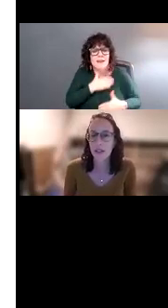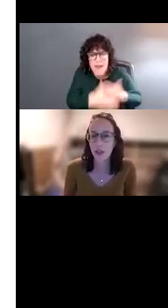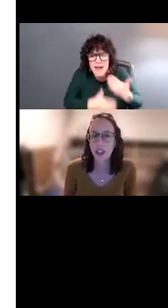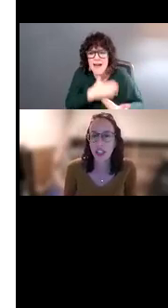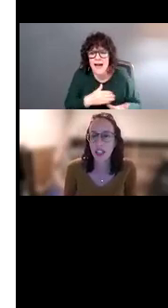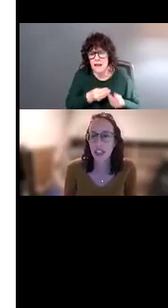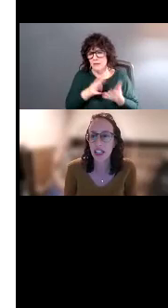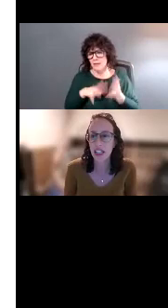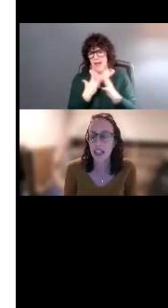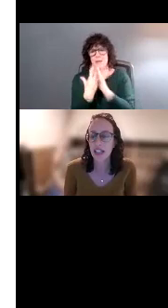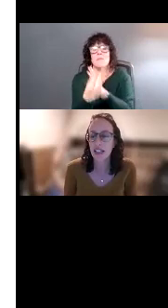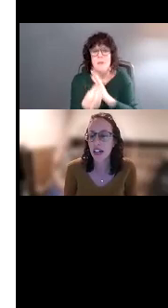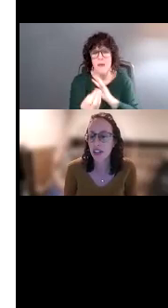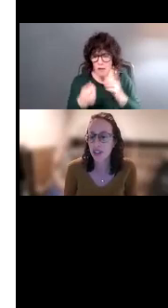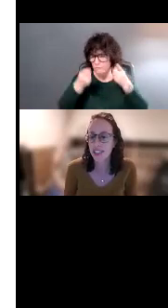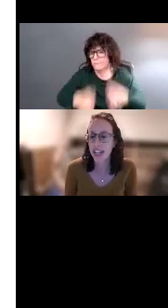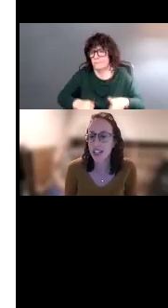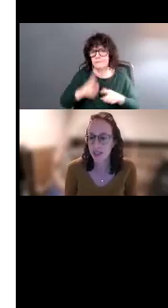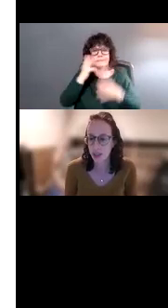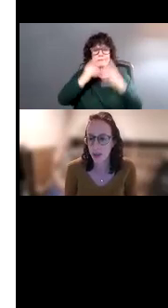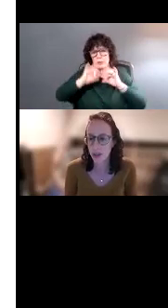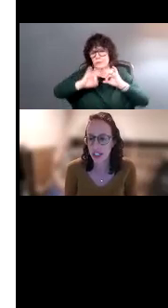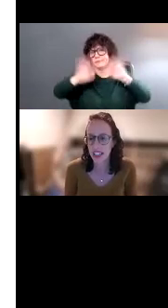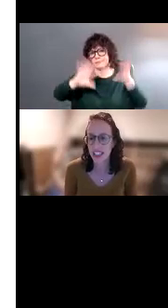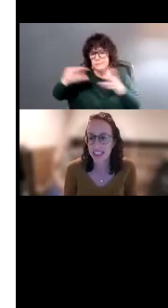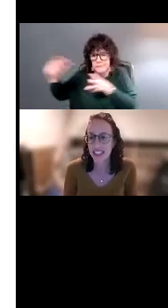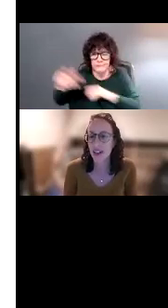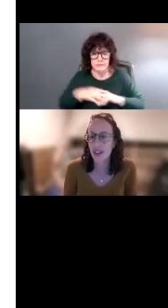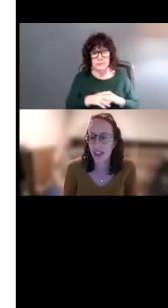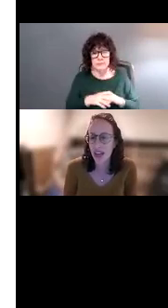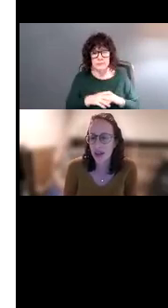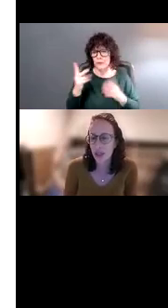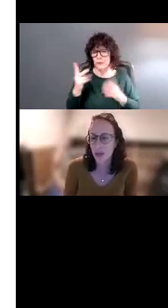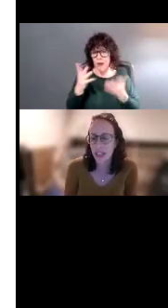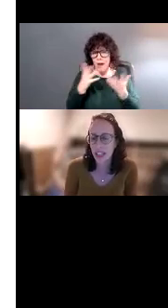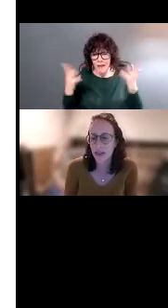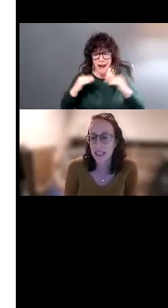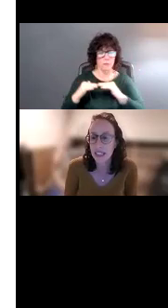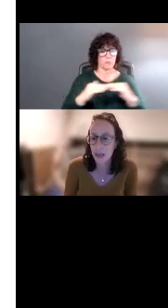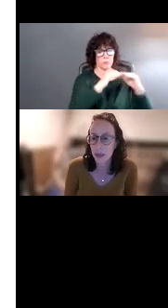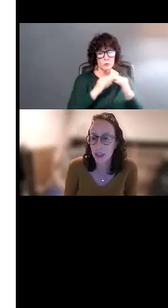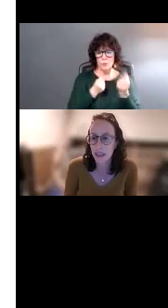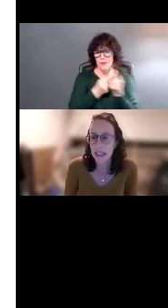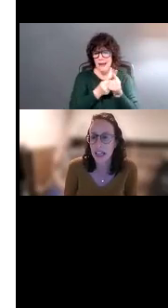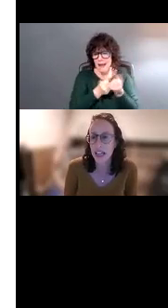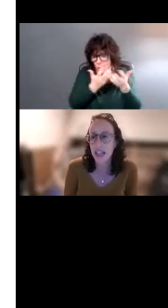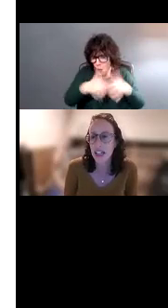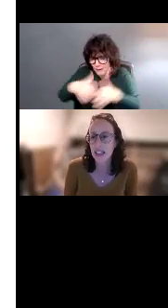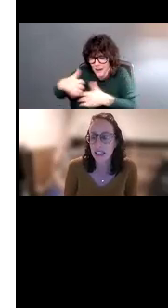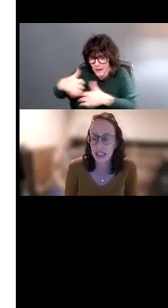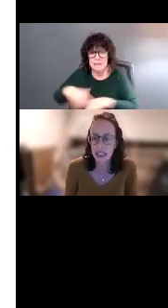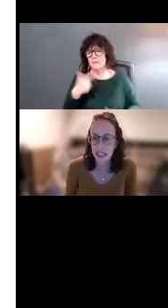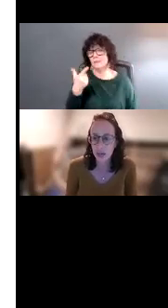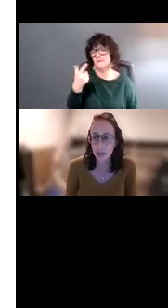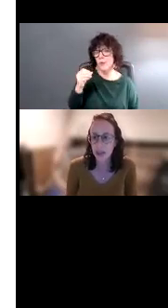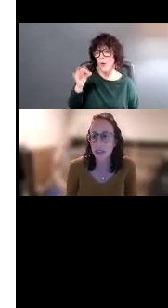But unfortunately, the other side of the coin is they also bring out scammers.